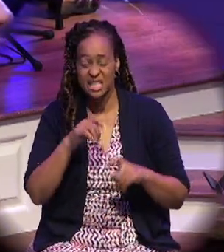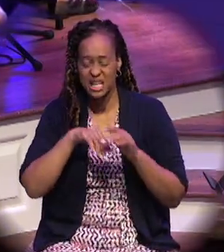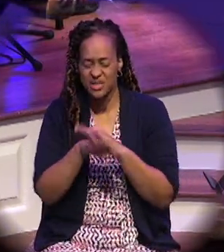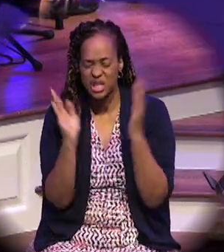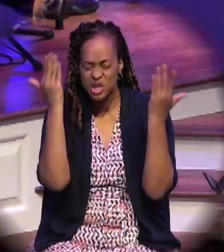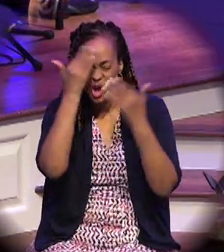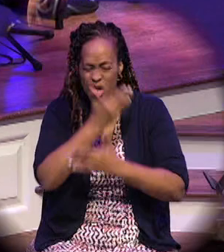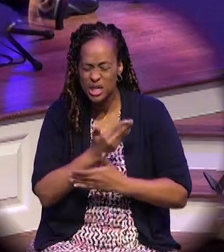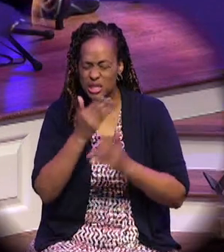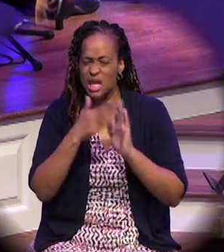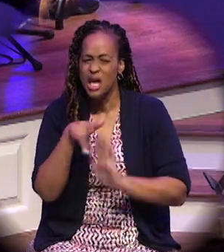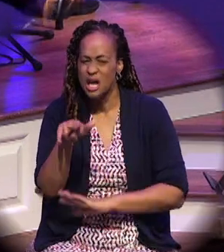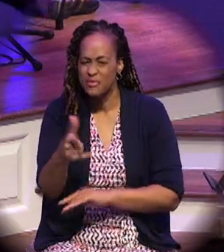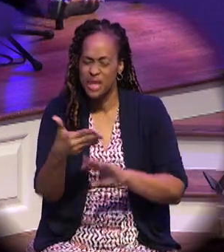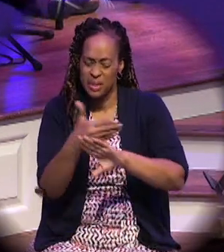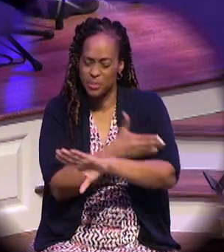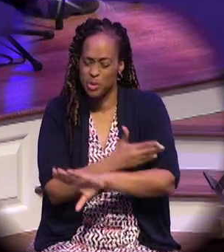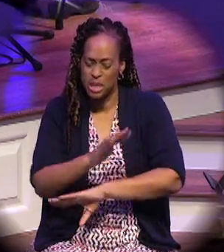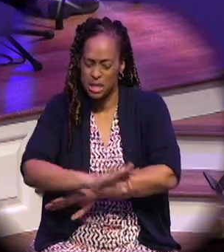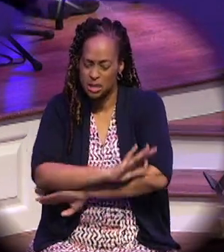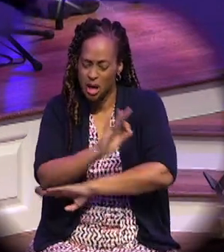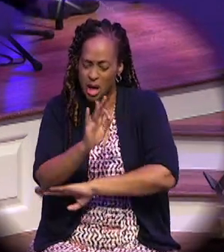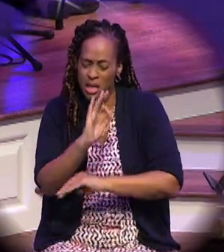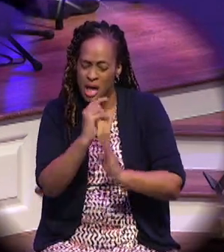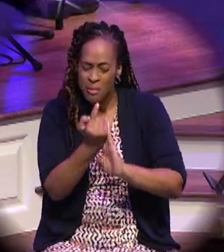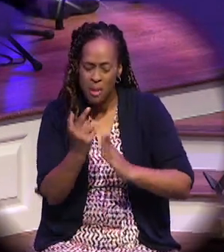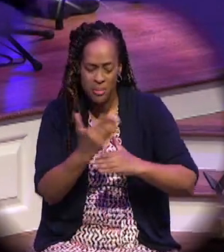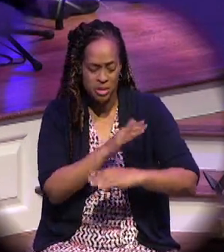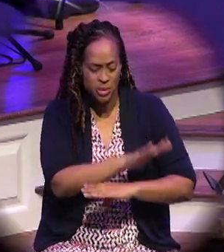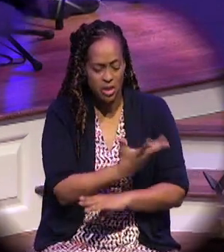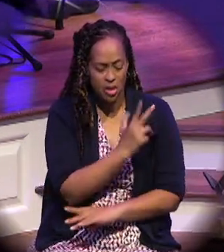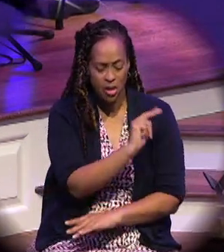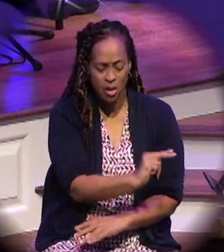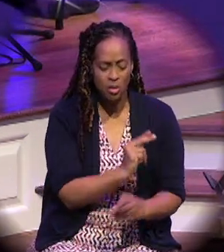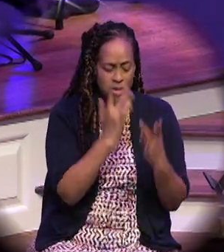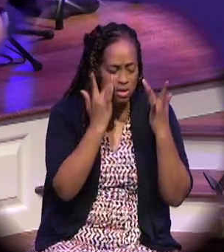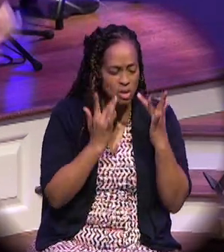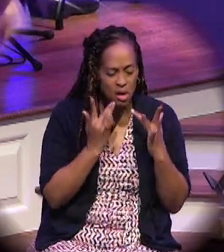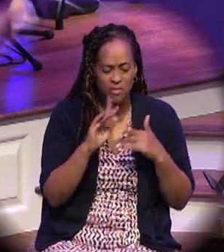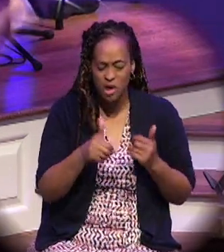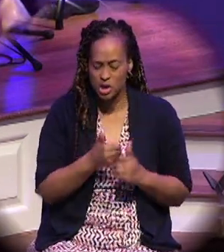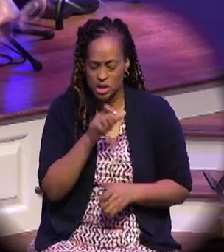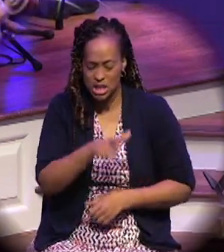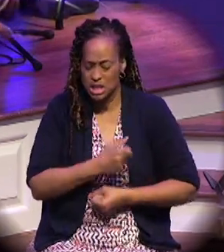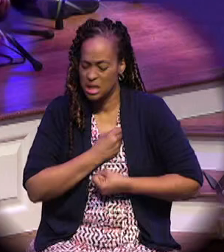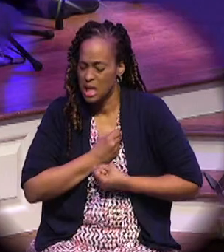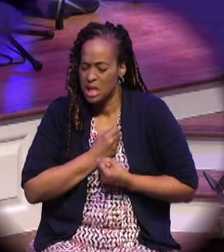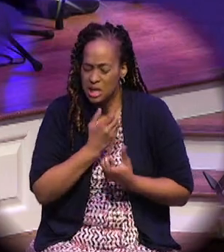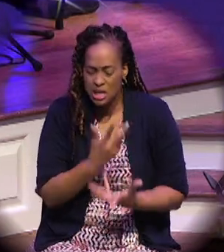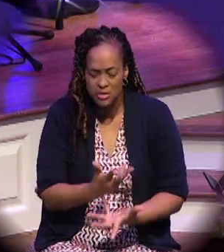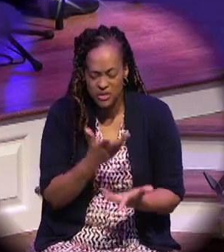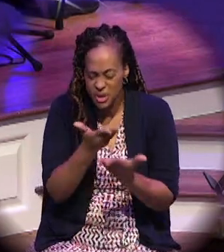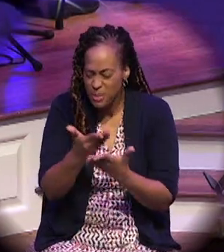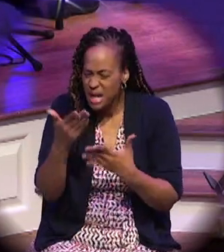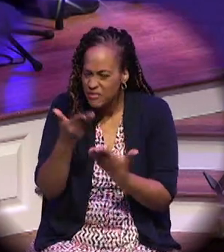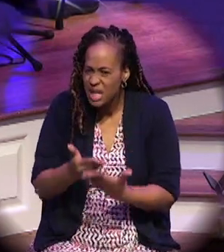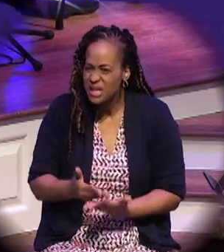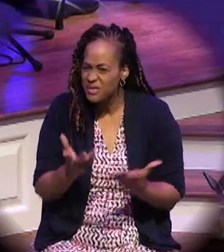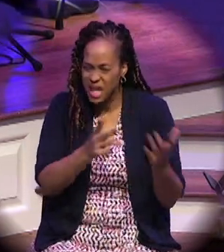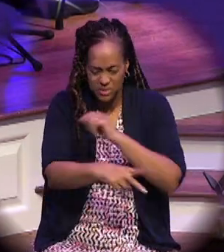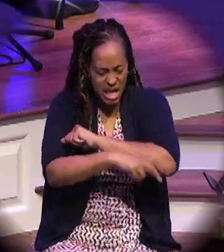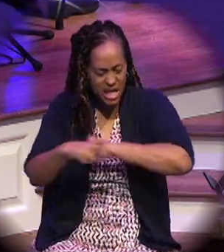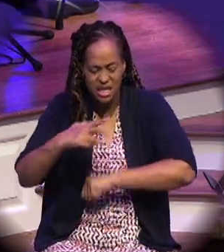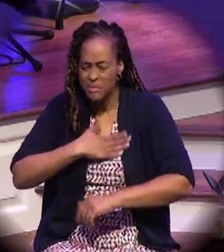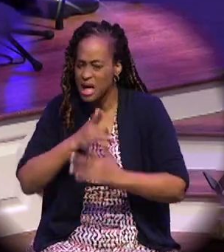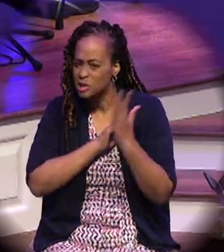darkness of that pre-dawn moment. In between her own sobs, all she could get out were the bare facts. They have taken my